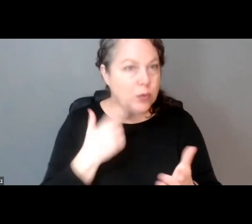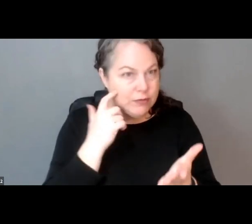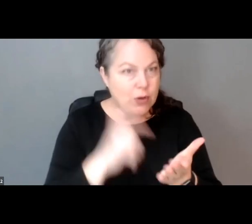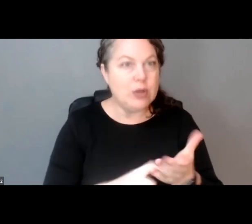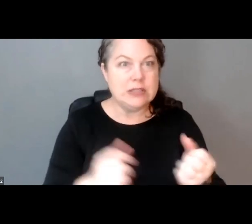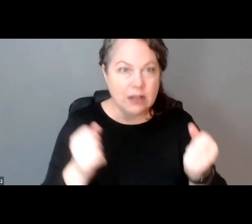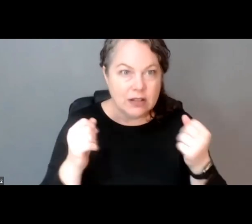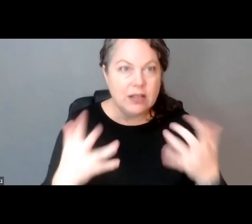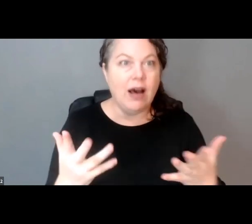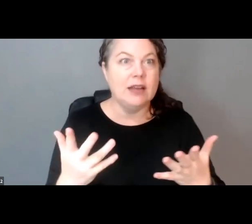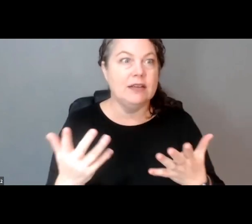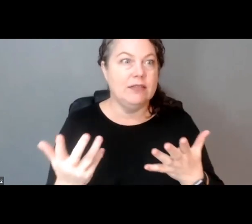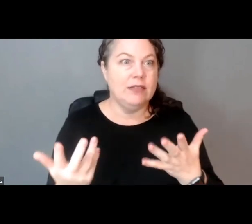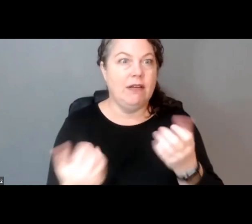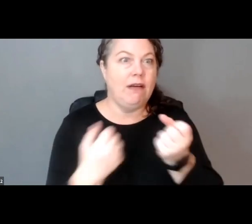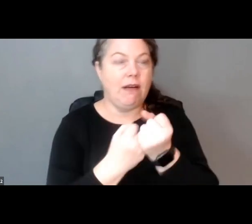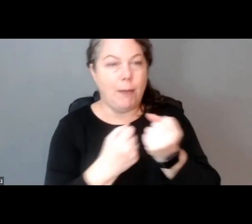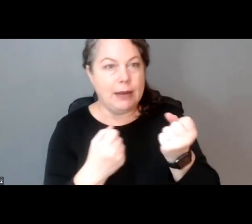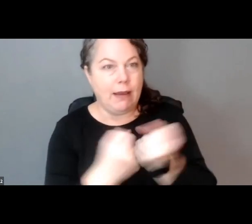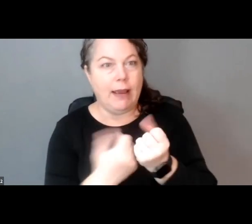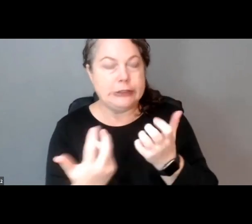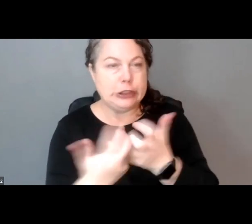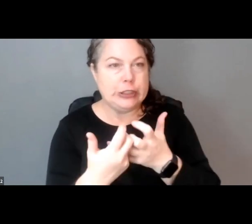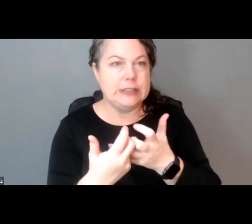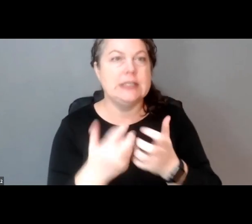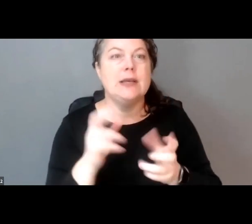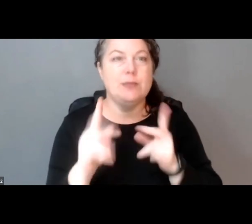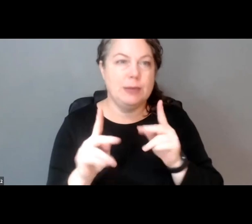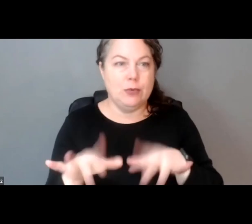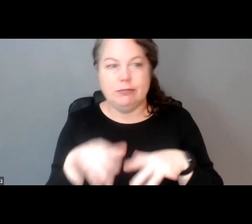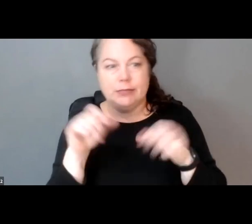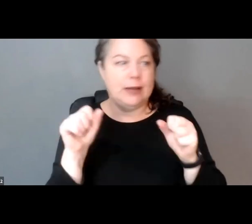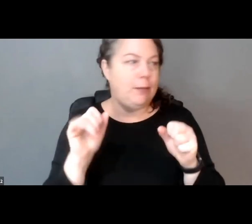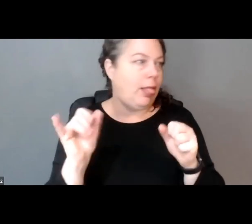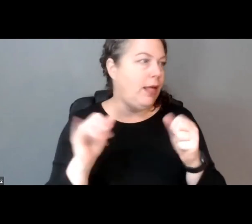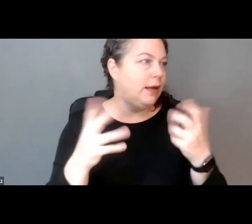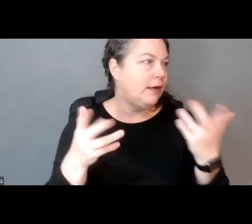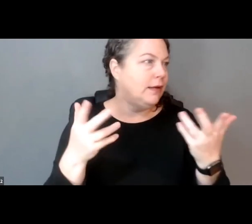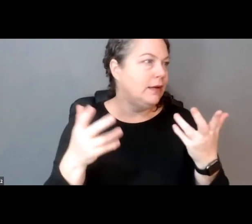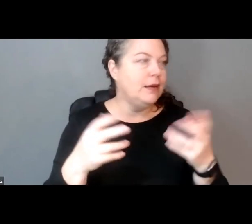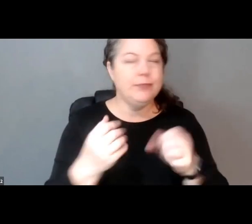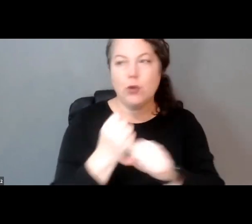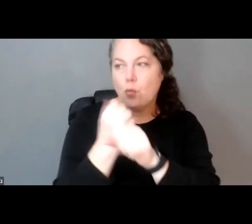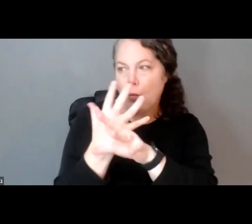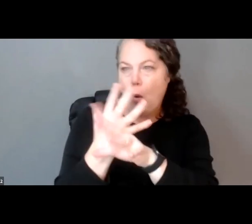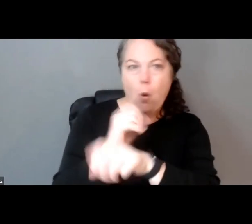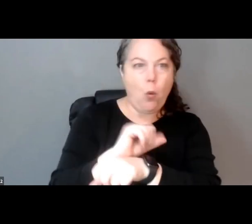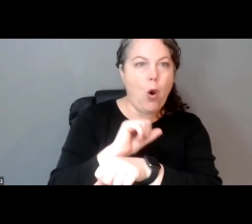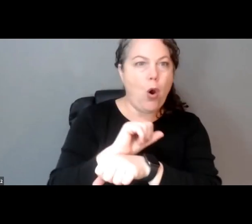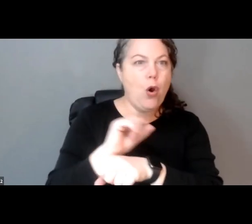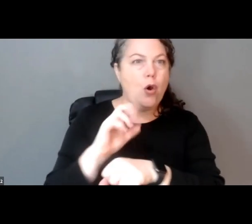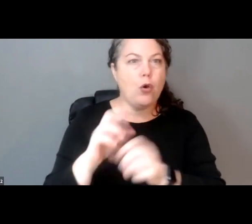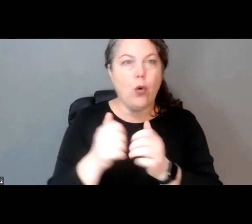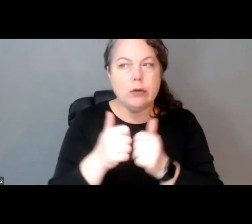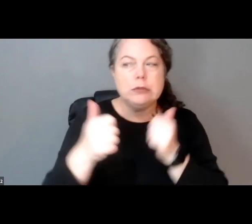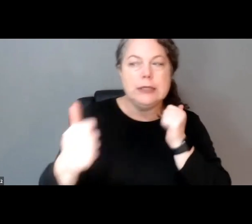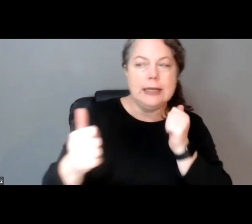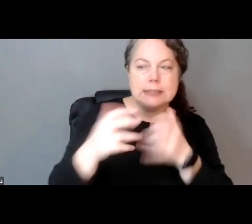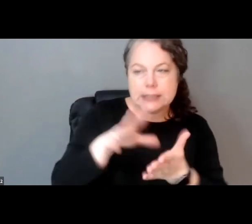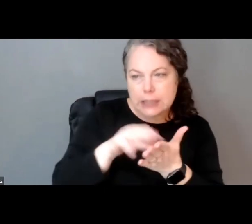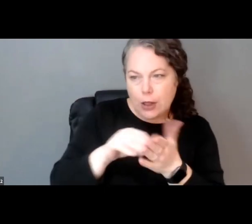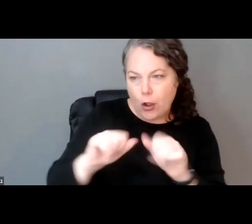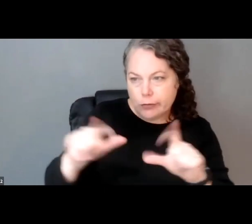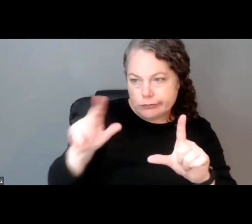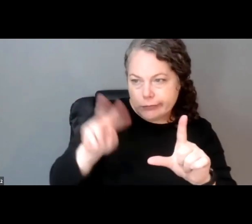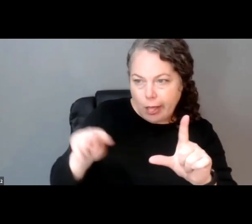things typically adopted by people with disabilities like remote work and distance learning. know, accommodations